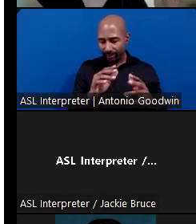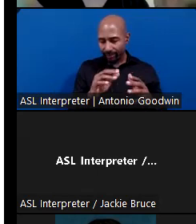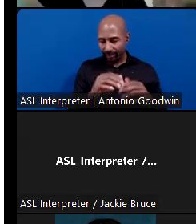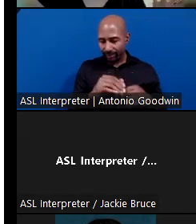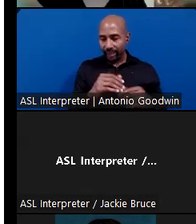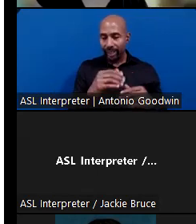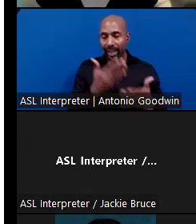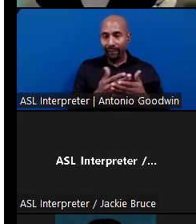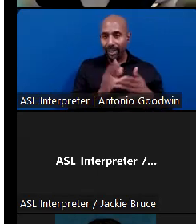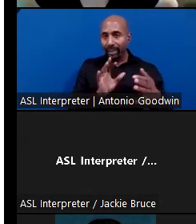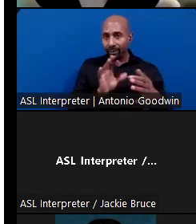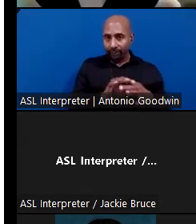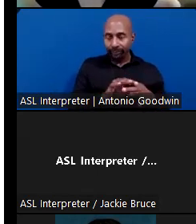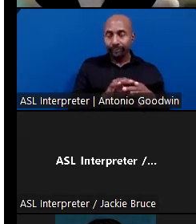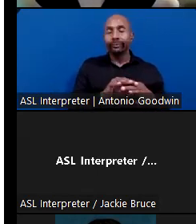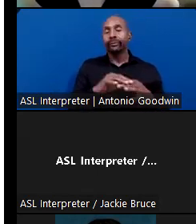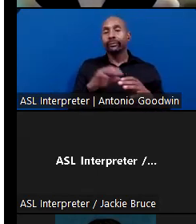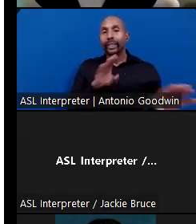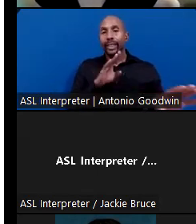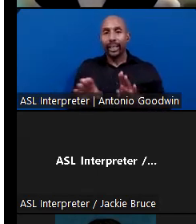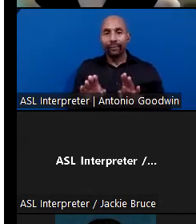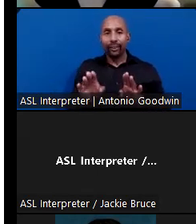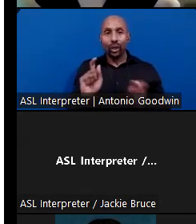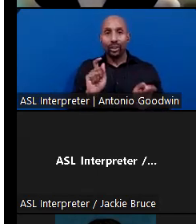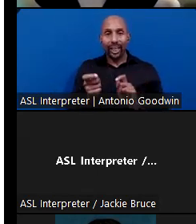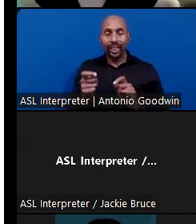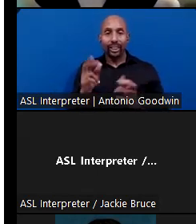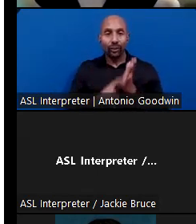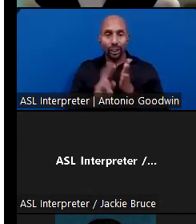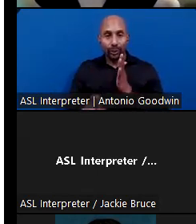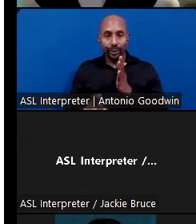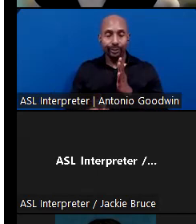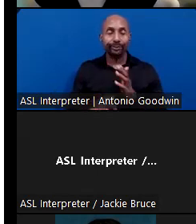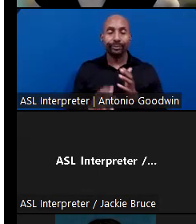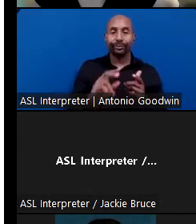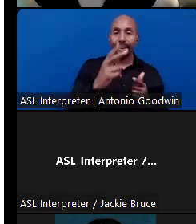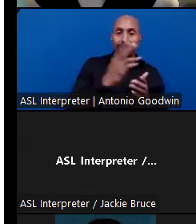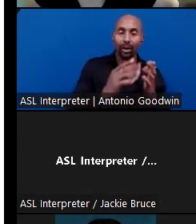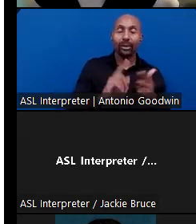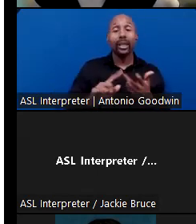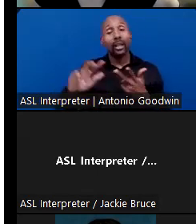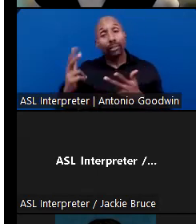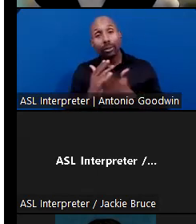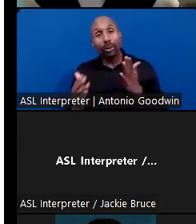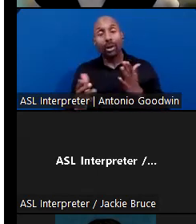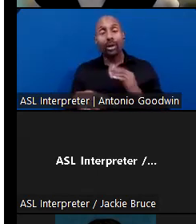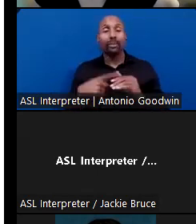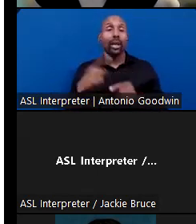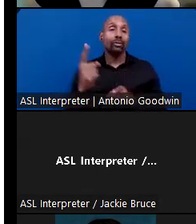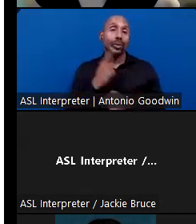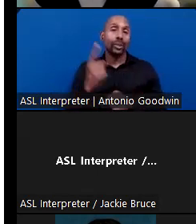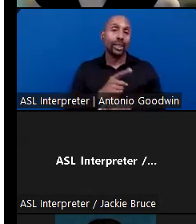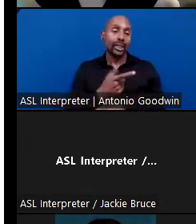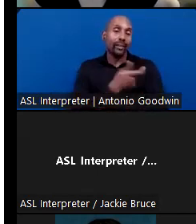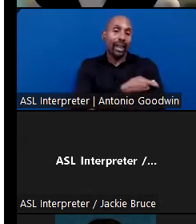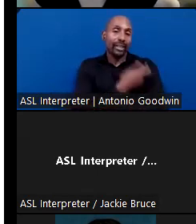behavior change research. And then the third part is going to be on routine vaccinations for children. So just